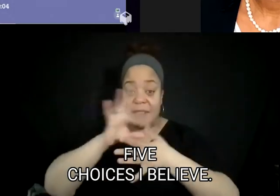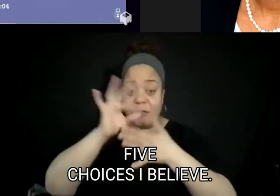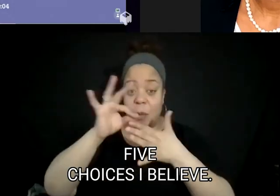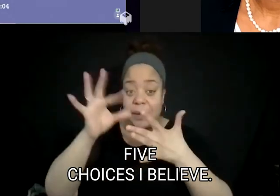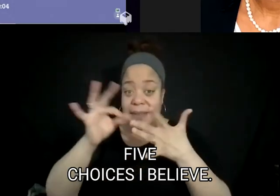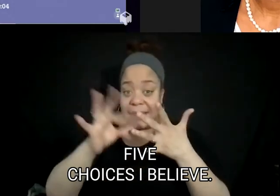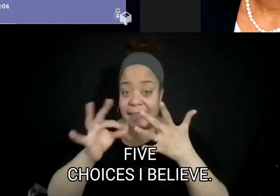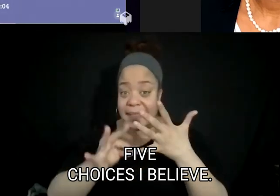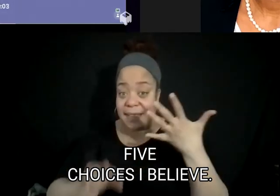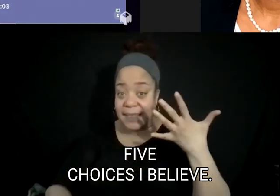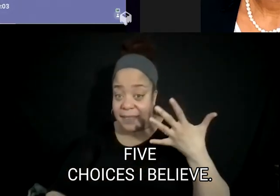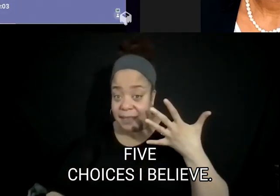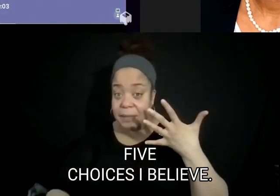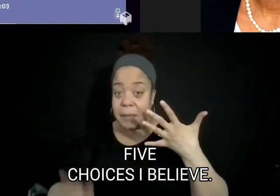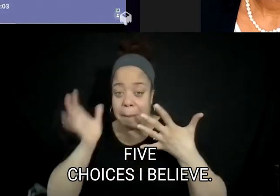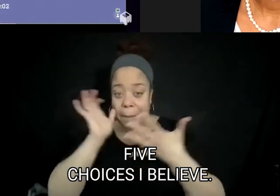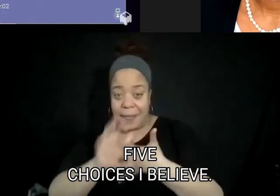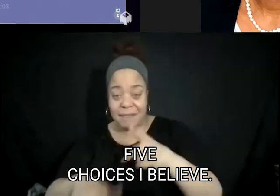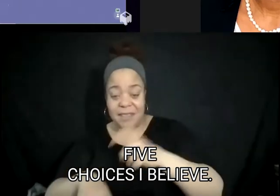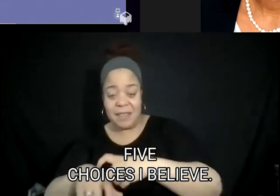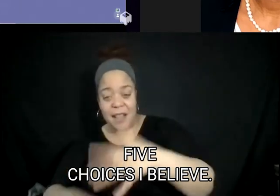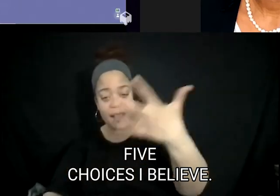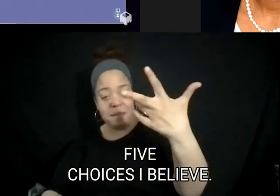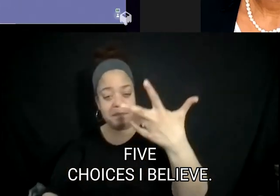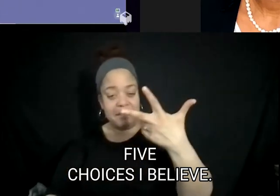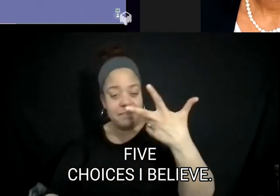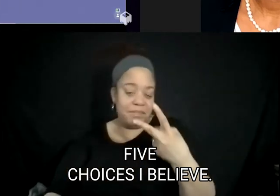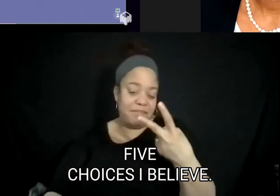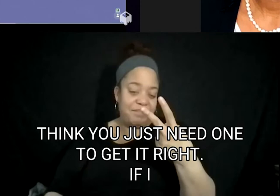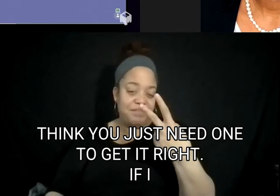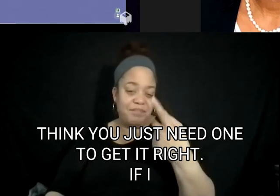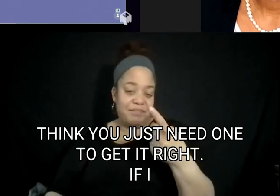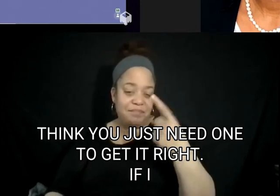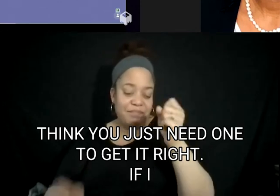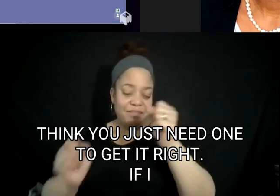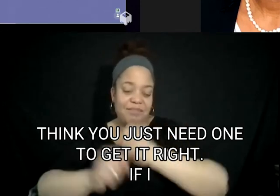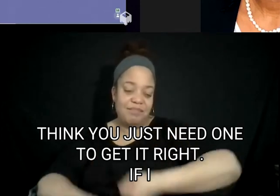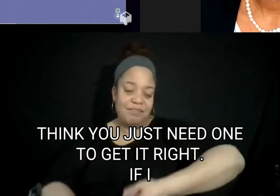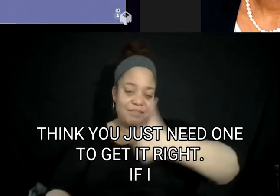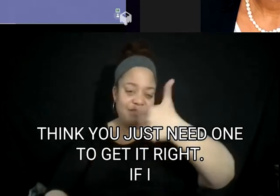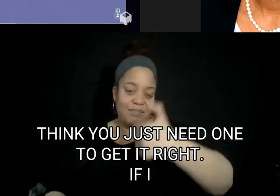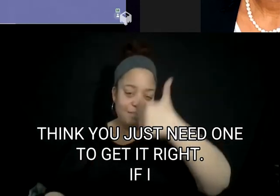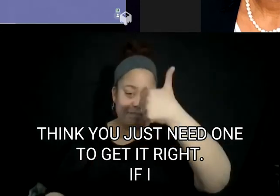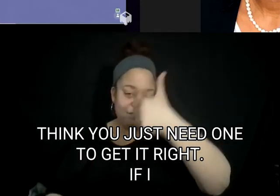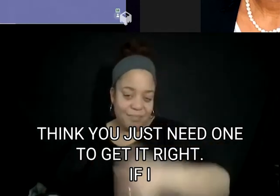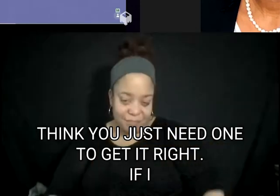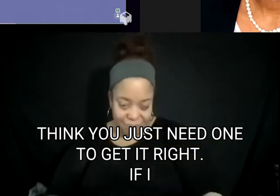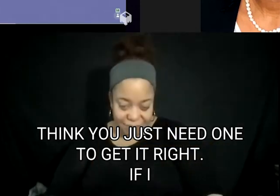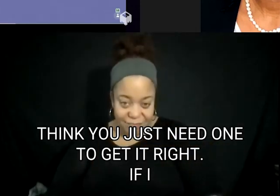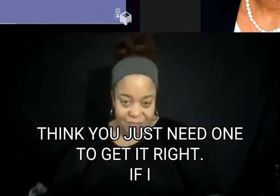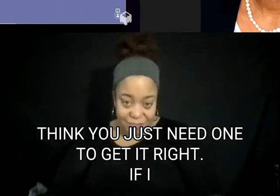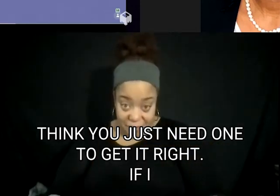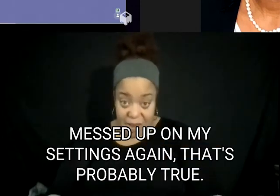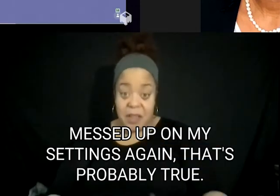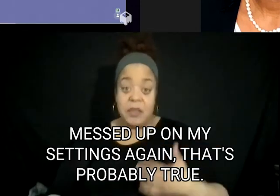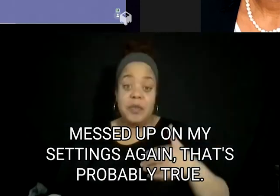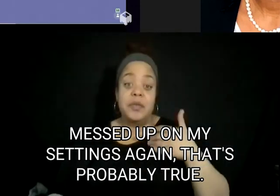right. If I messed up on my settings again, that's probably true. Let's see what we got. All